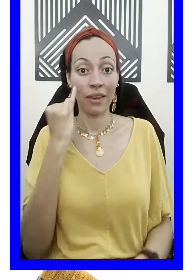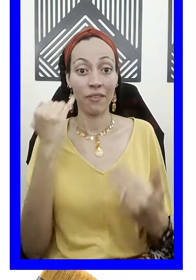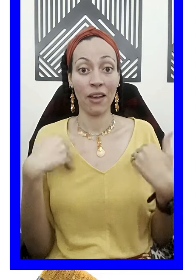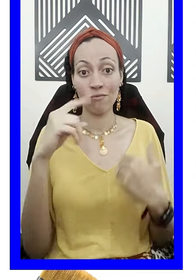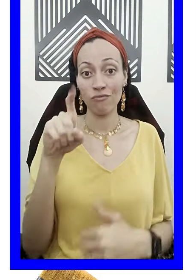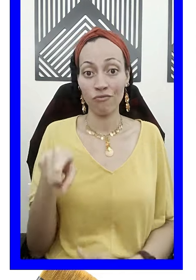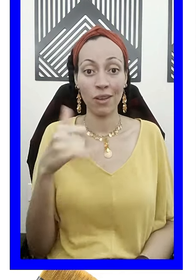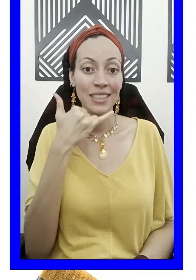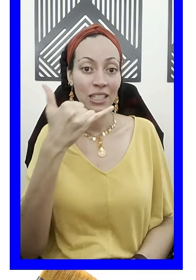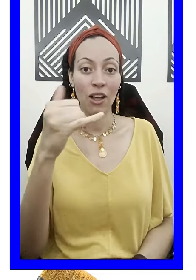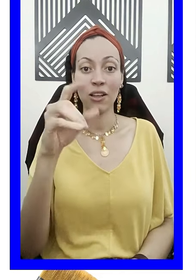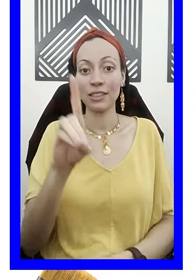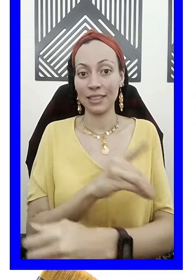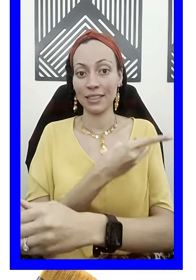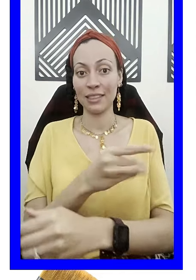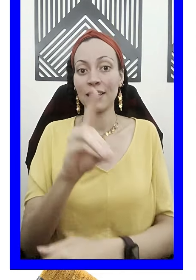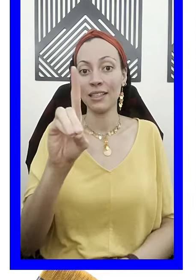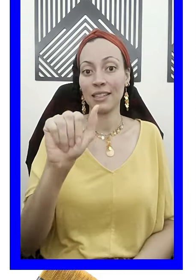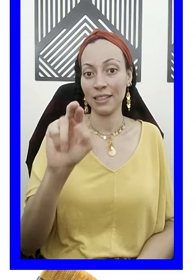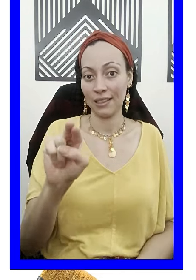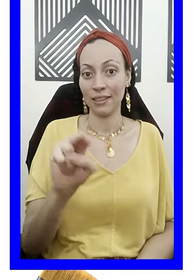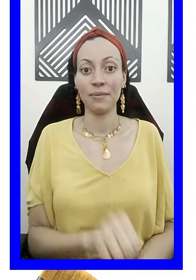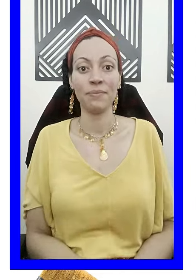questions, please call Dan for more information.